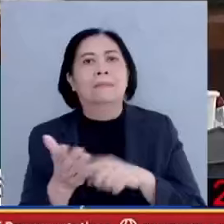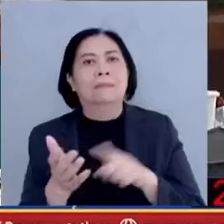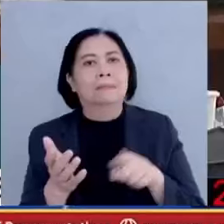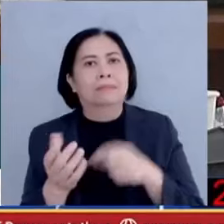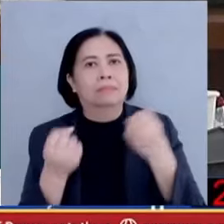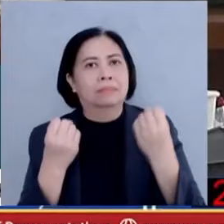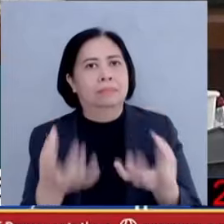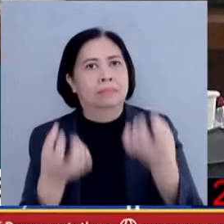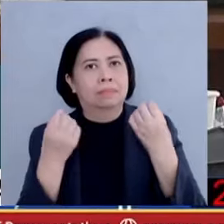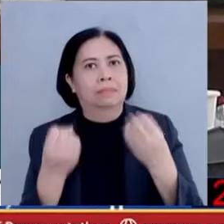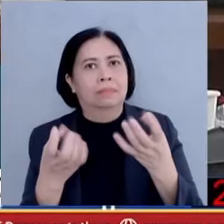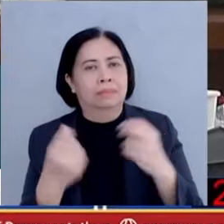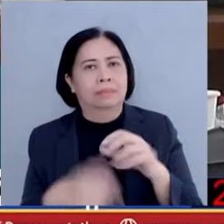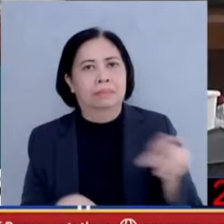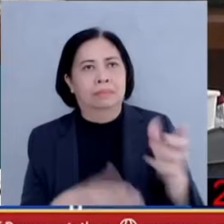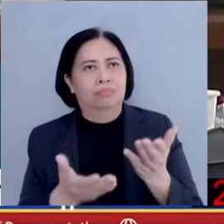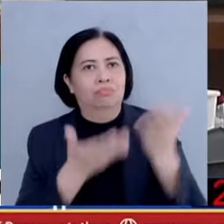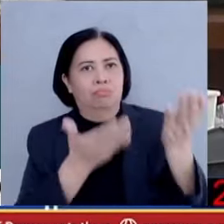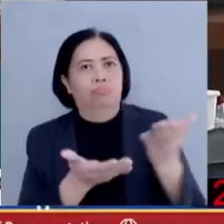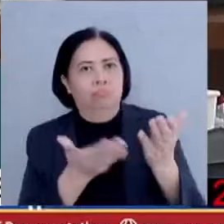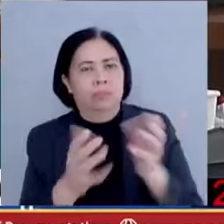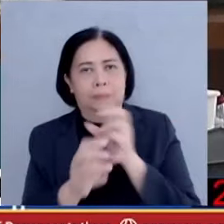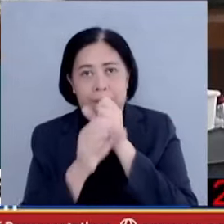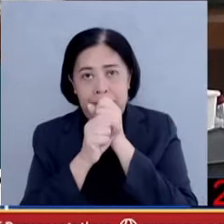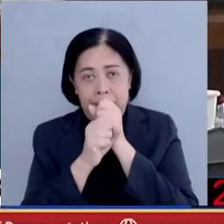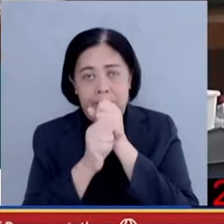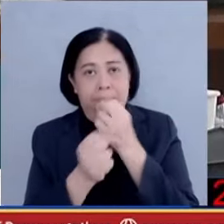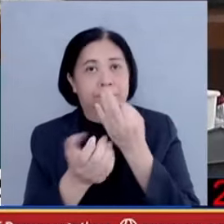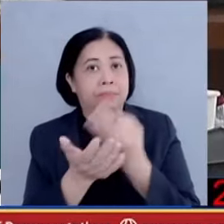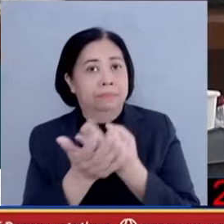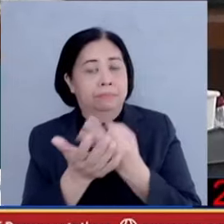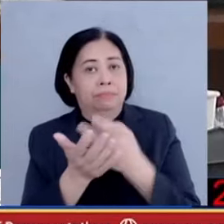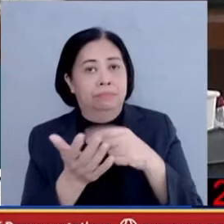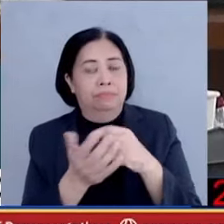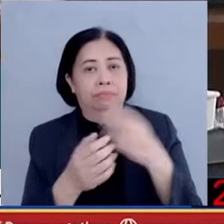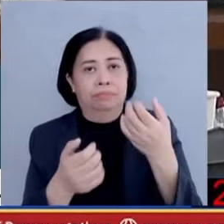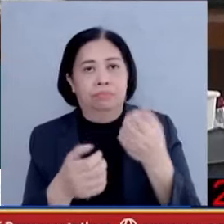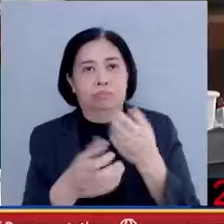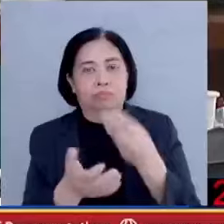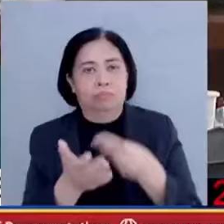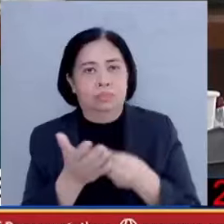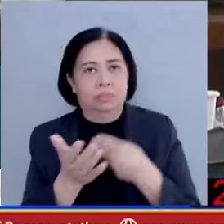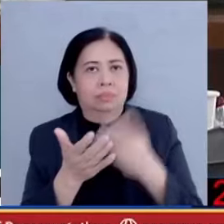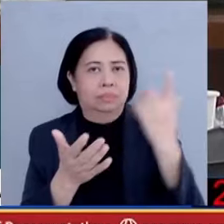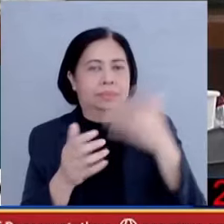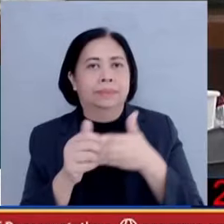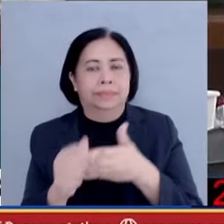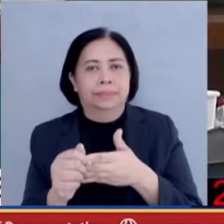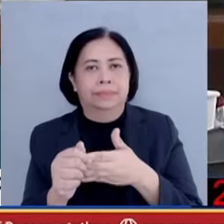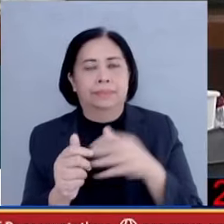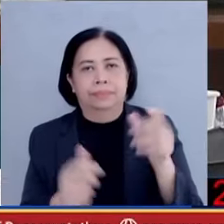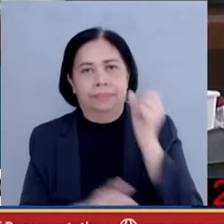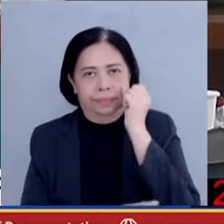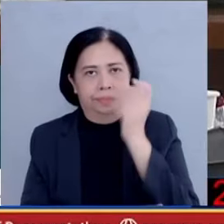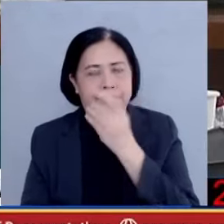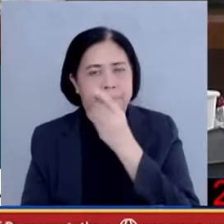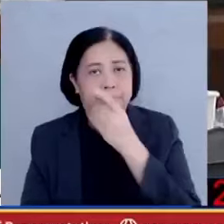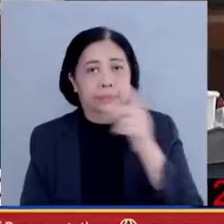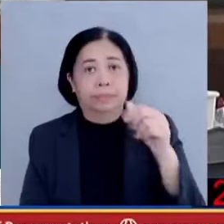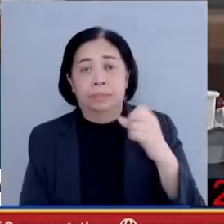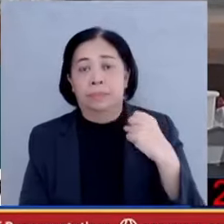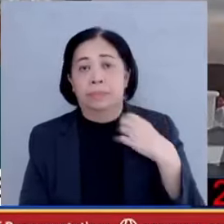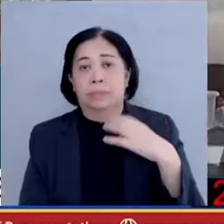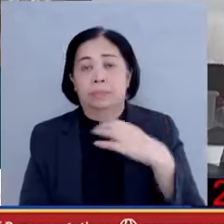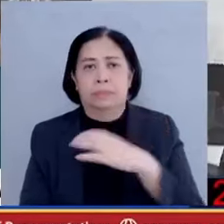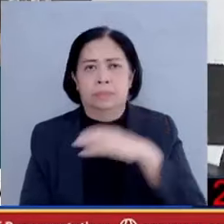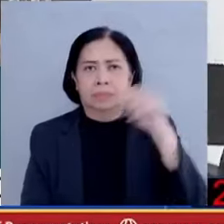AR submitted to justify the confidential expenses of the two offices then led by Duterte. Abiong said it is highly